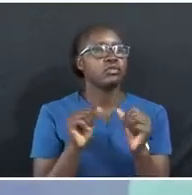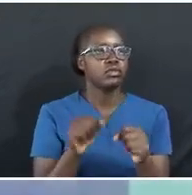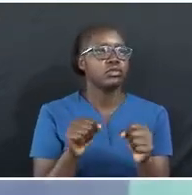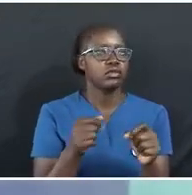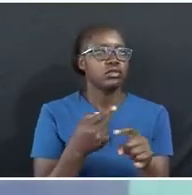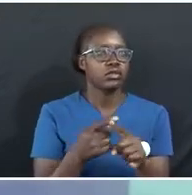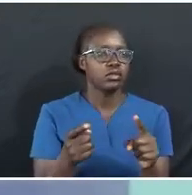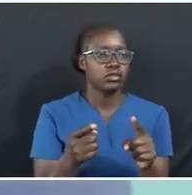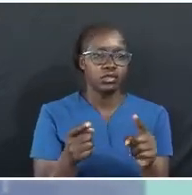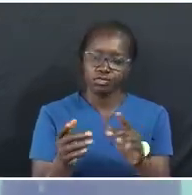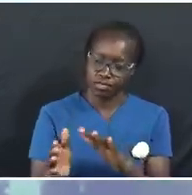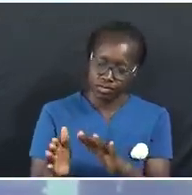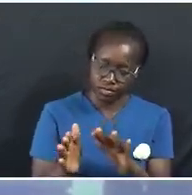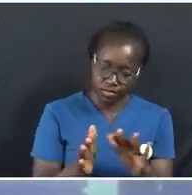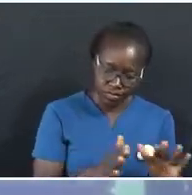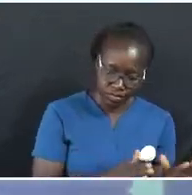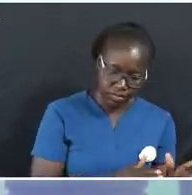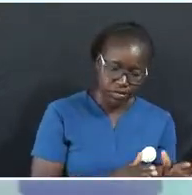But let's go